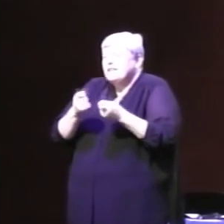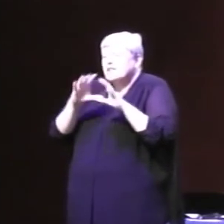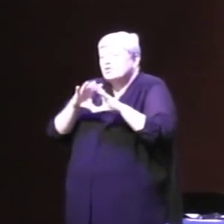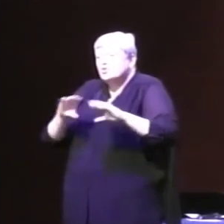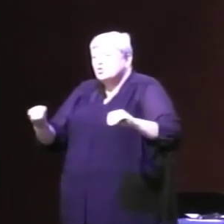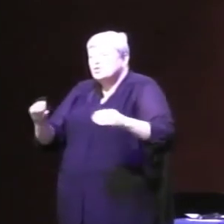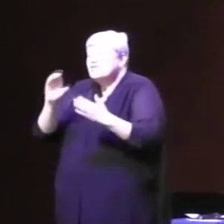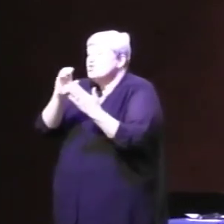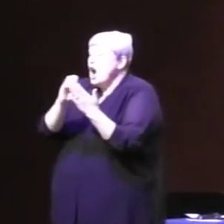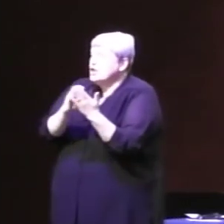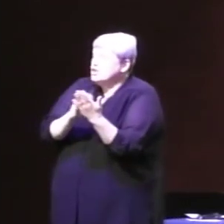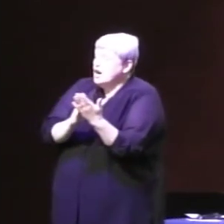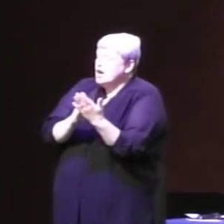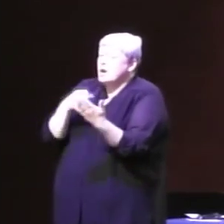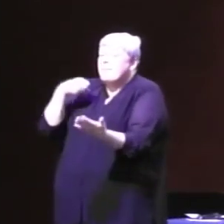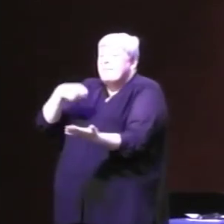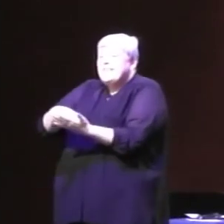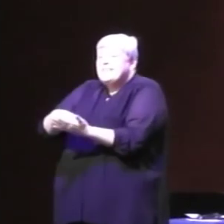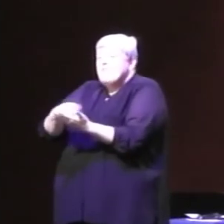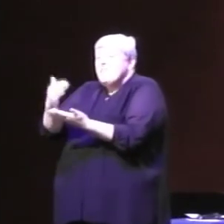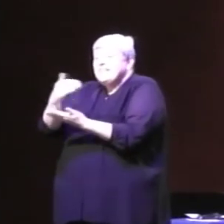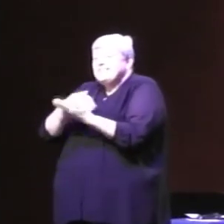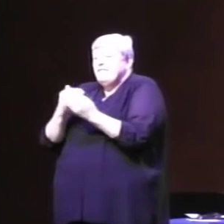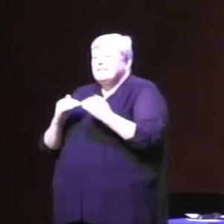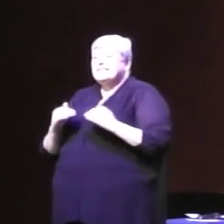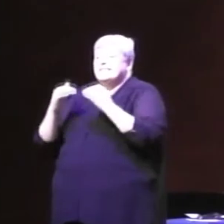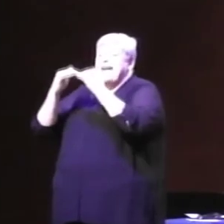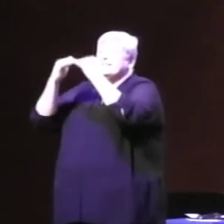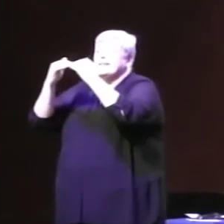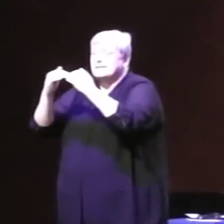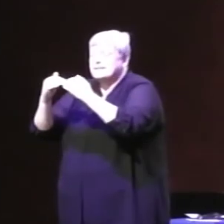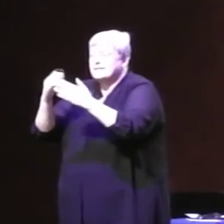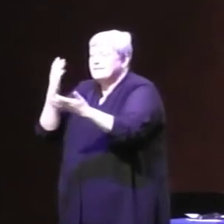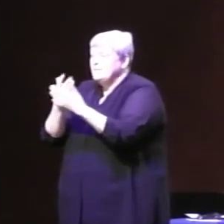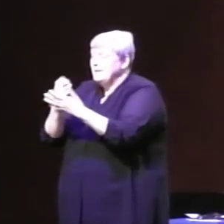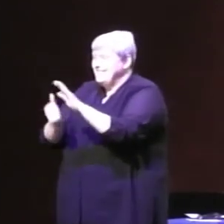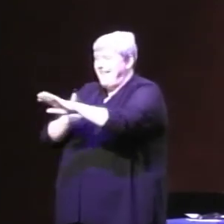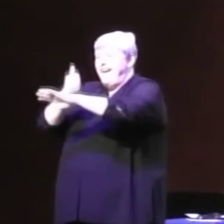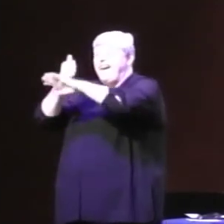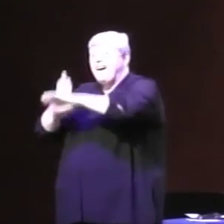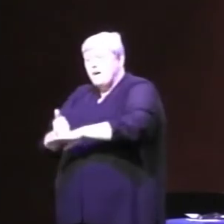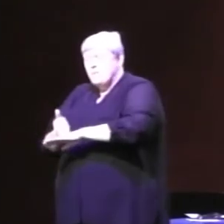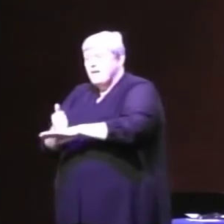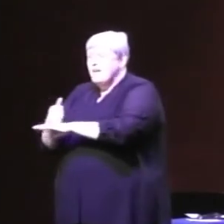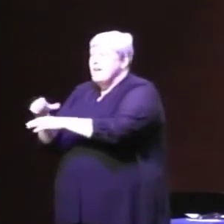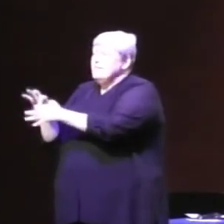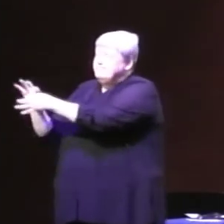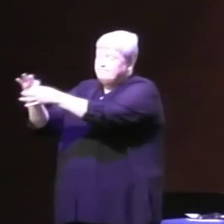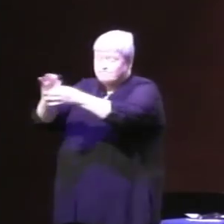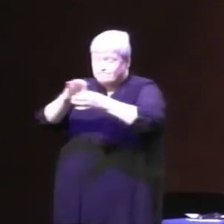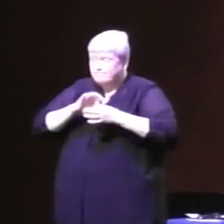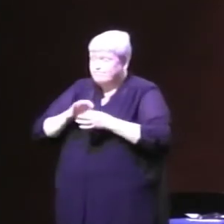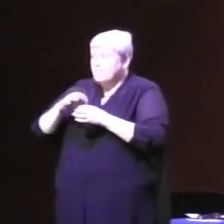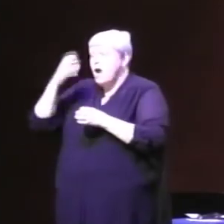a set of minimum safety standards which aims to establish common standards that both government and